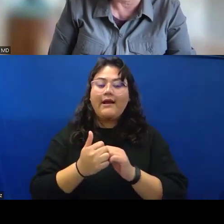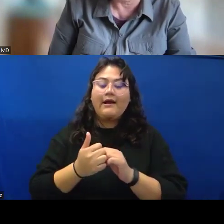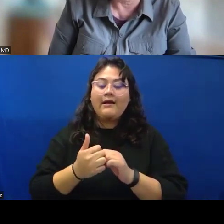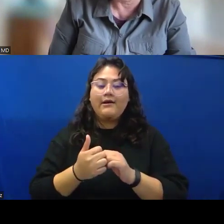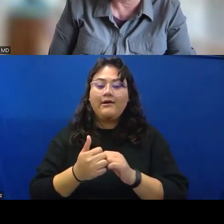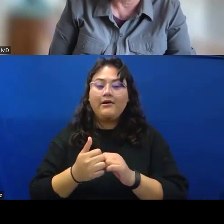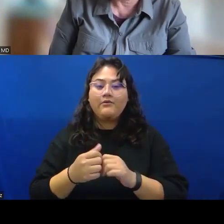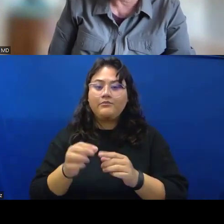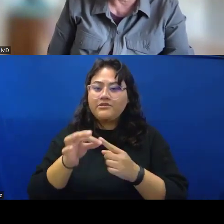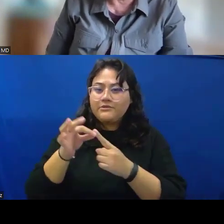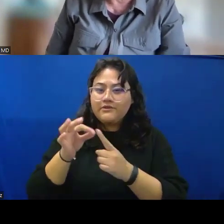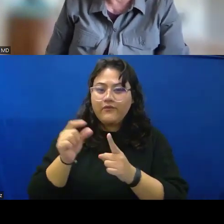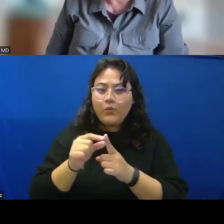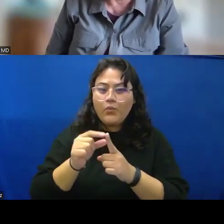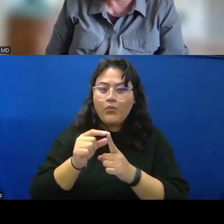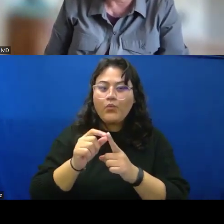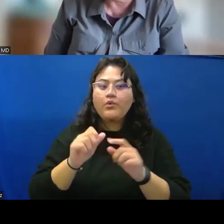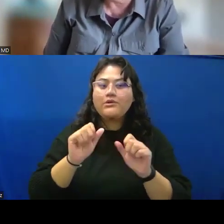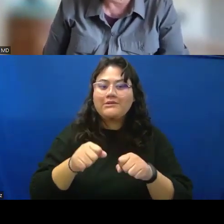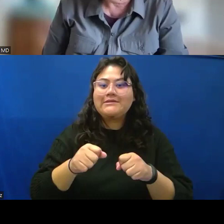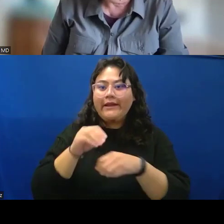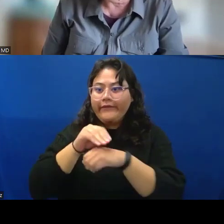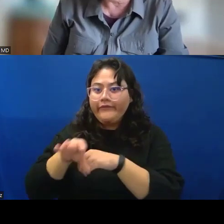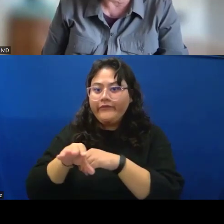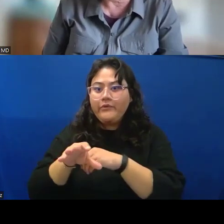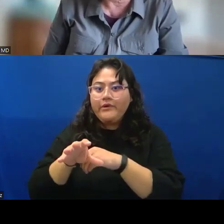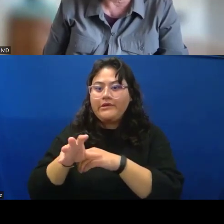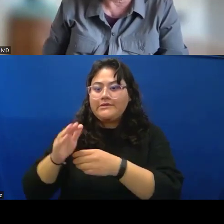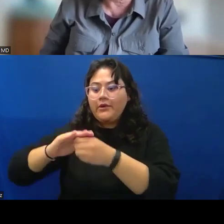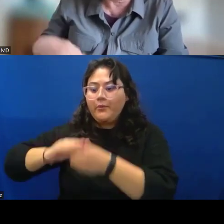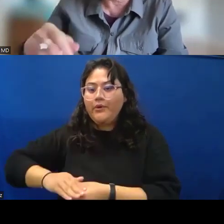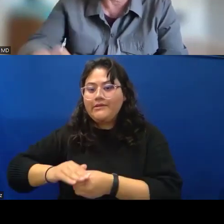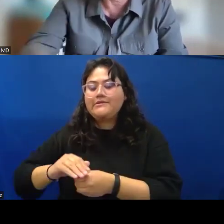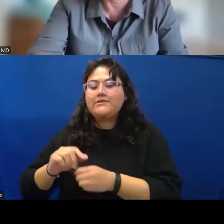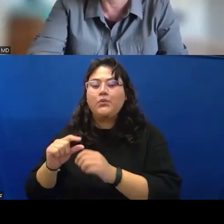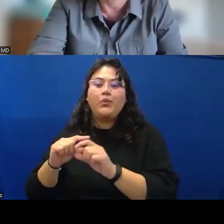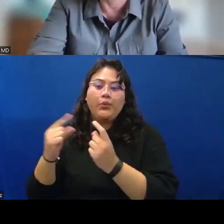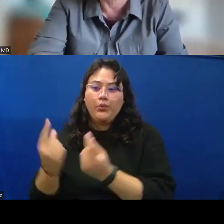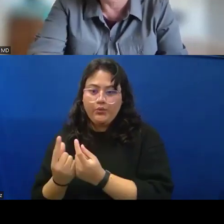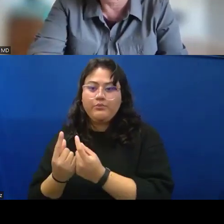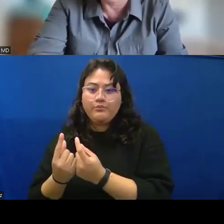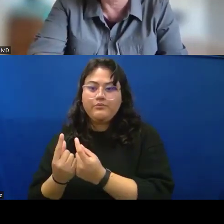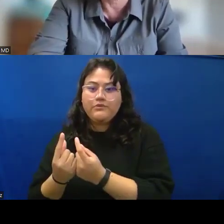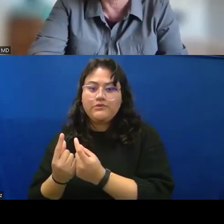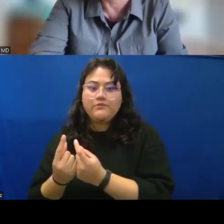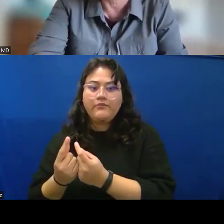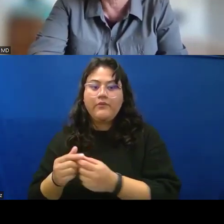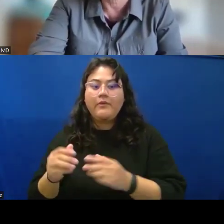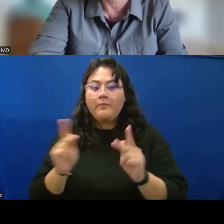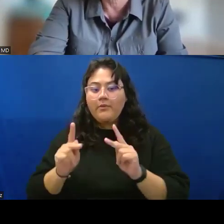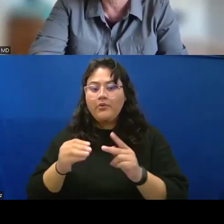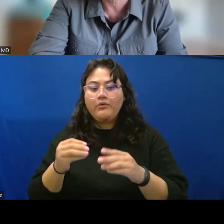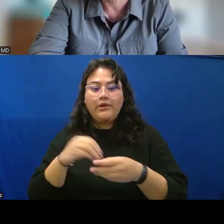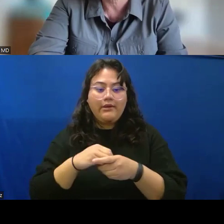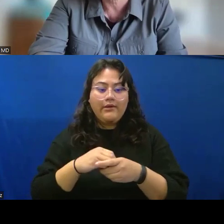upon communities that have been marginalized and socially, politically, and economically